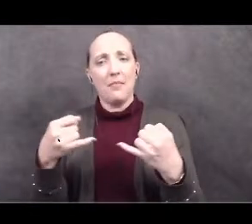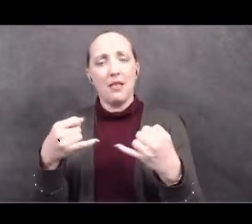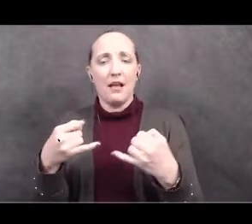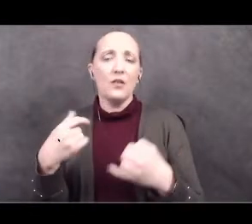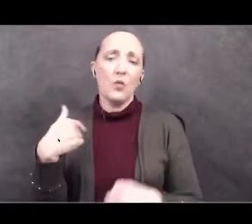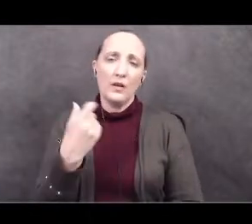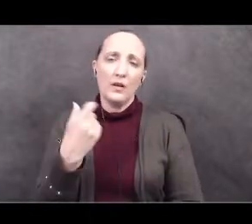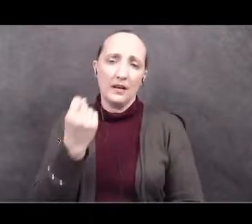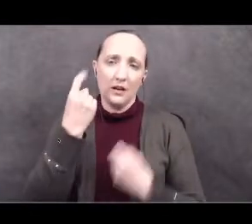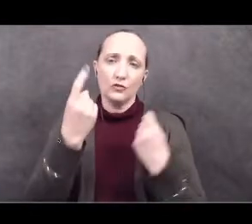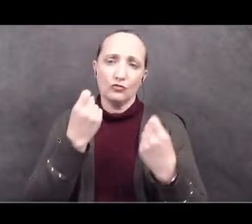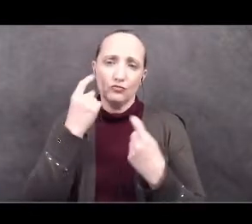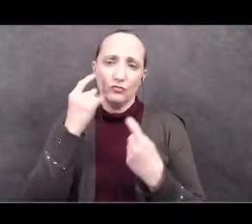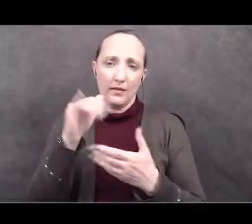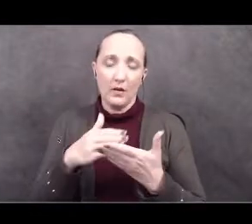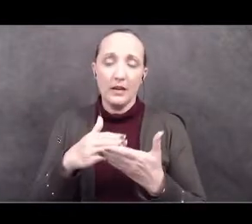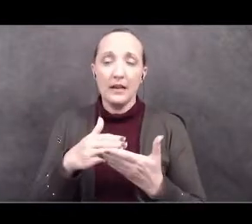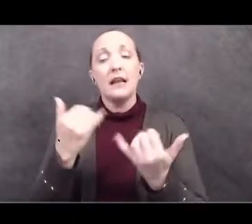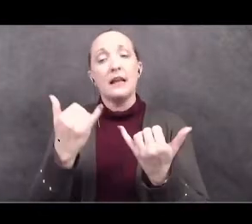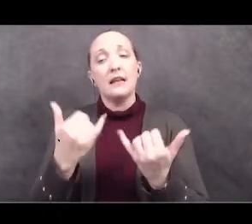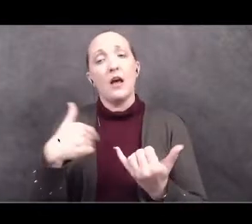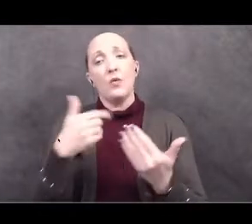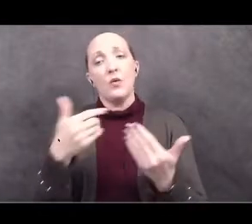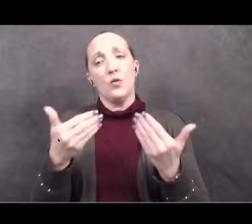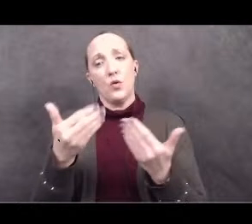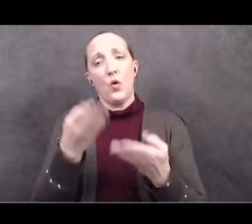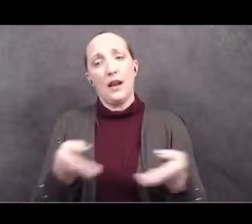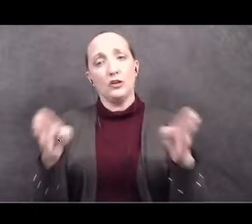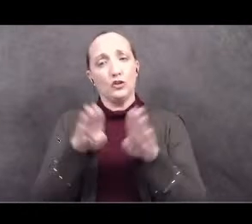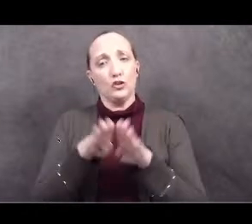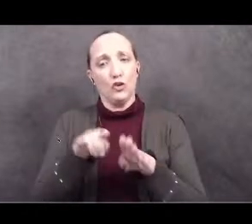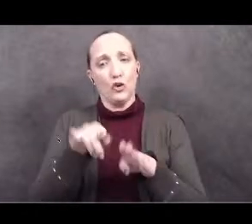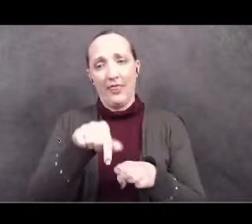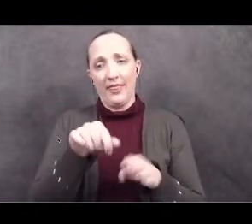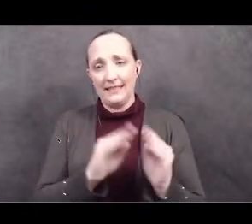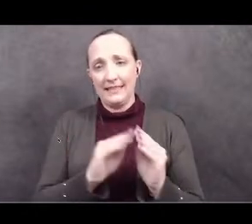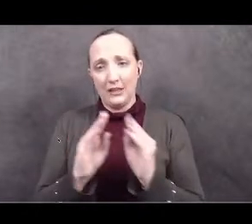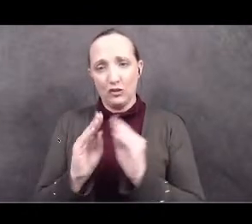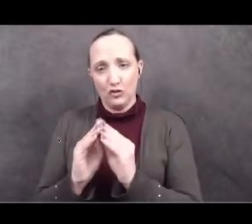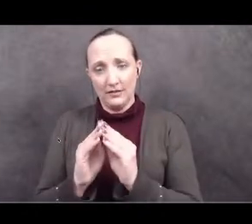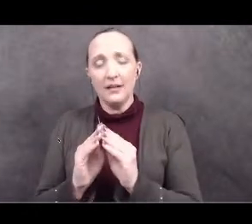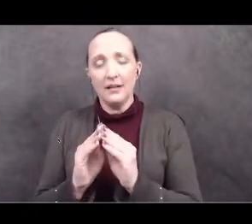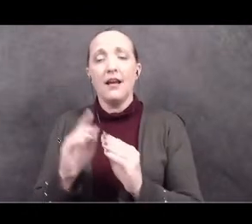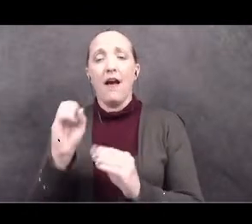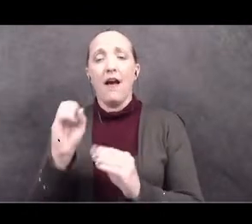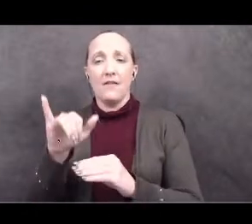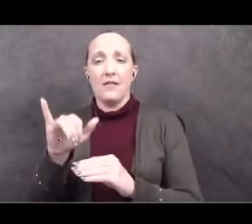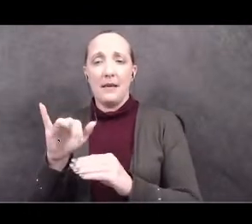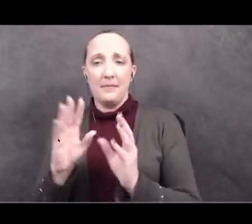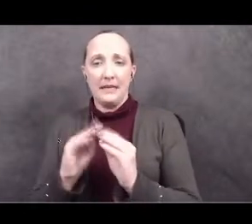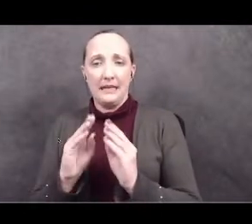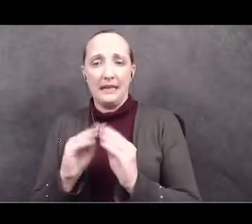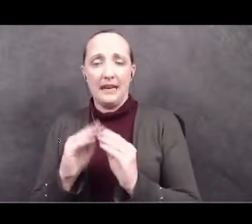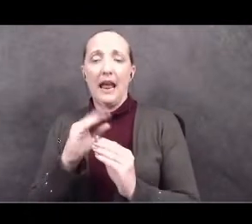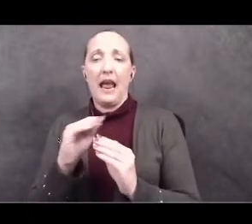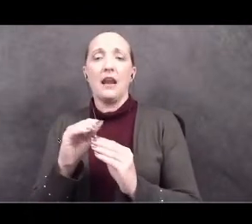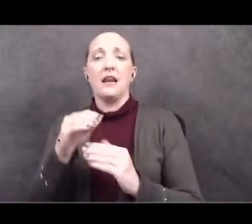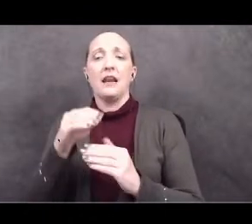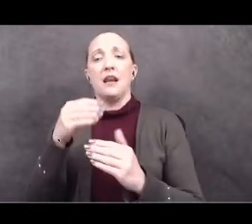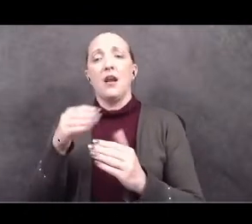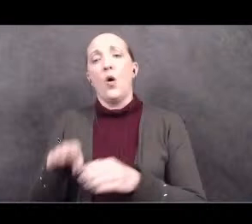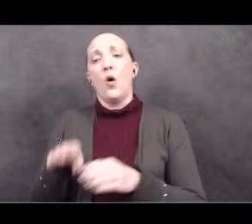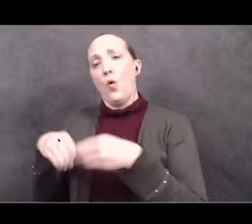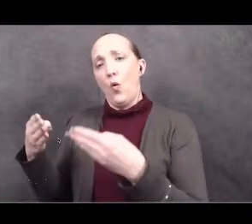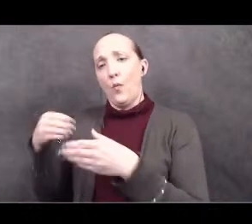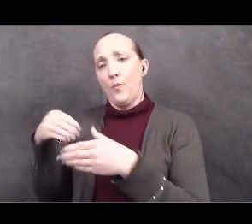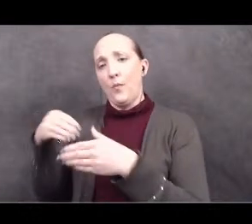us at this time we'll go ahead and adjourn this session uh this open session of the meeting and we will go ahead and reconvene in